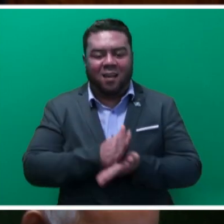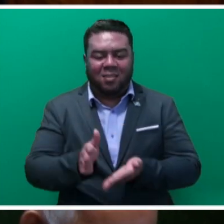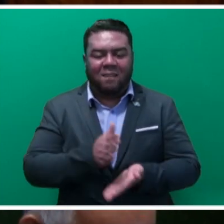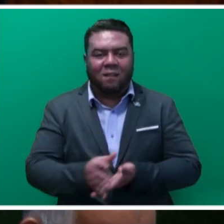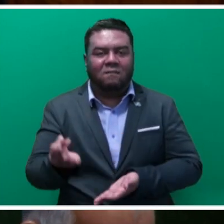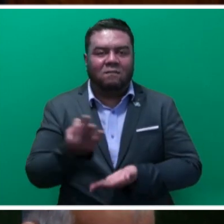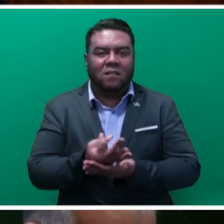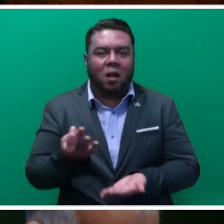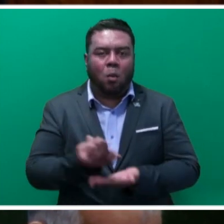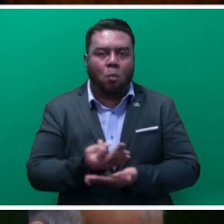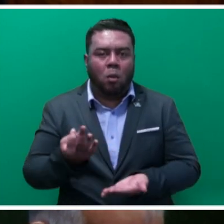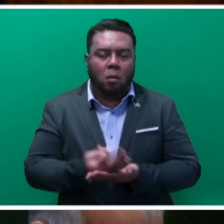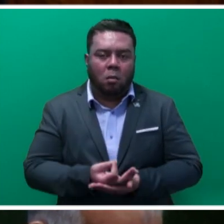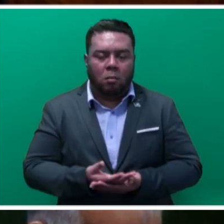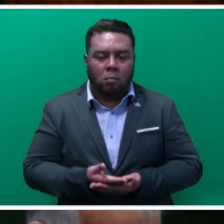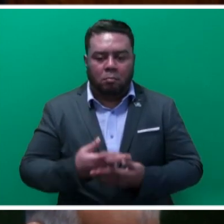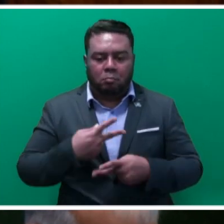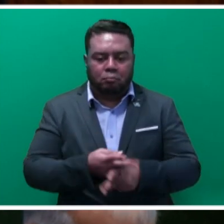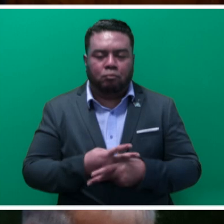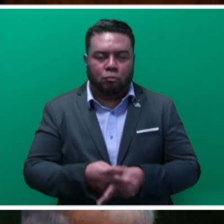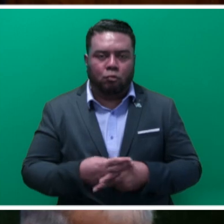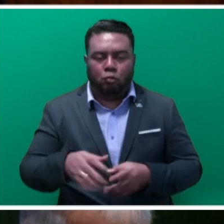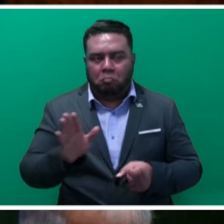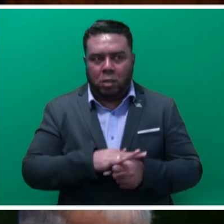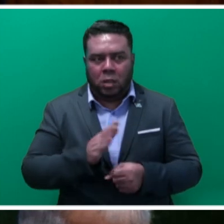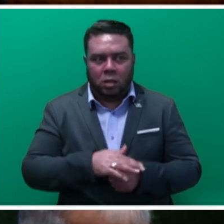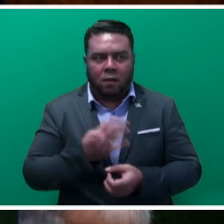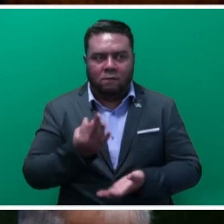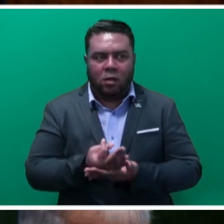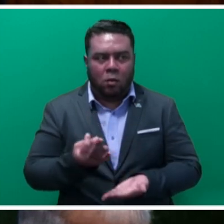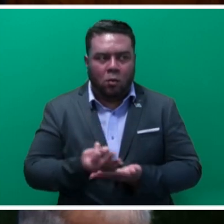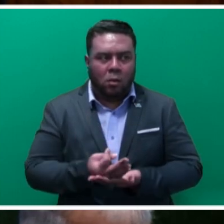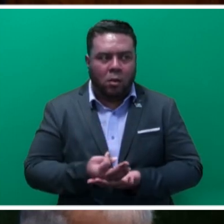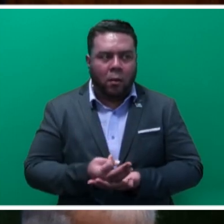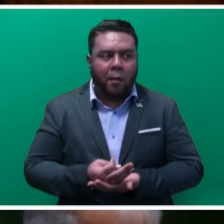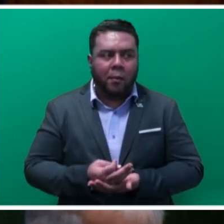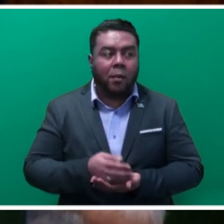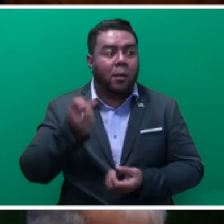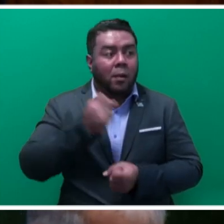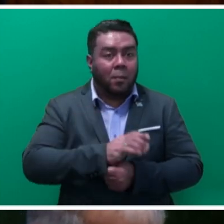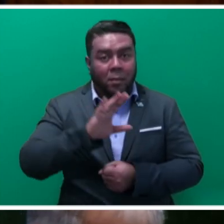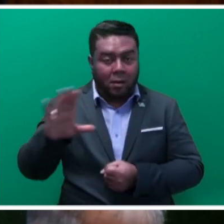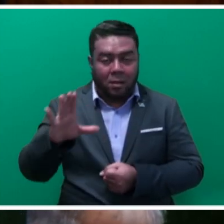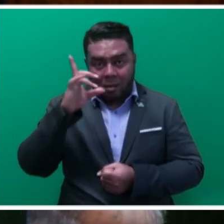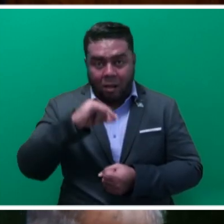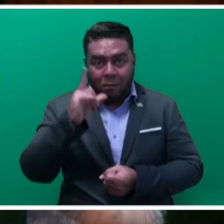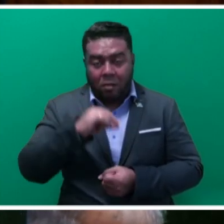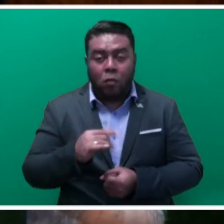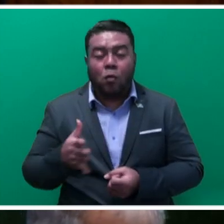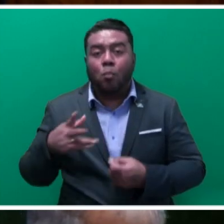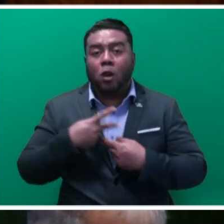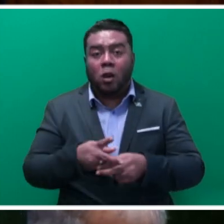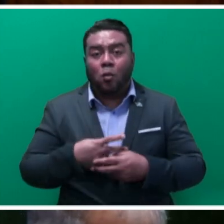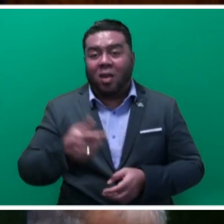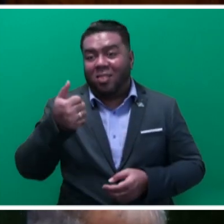the cassava flour machines. With the support provided, the company is able to produce up to 6